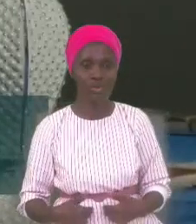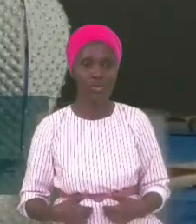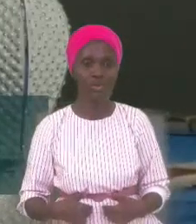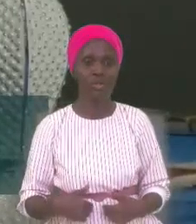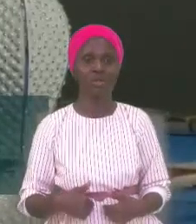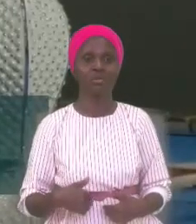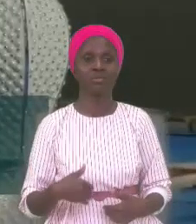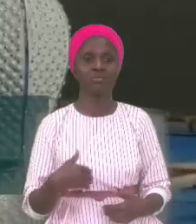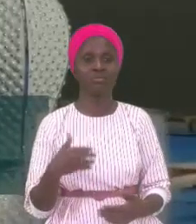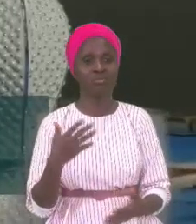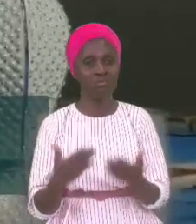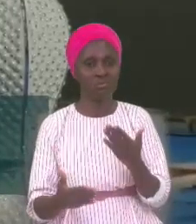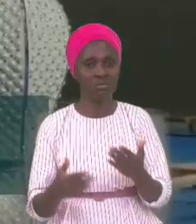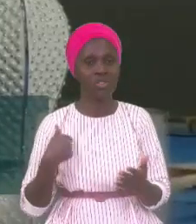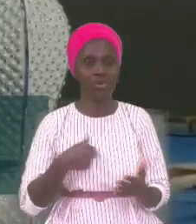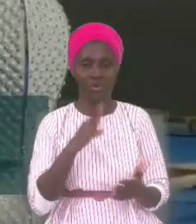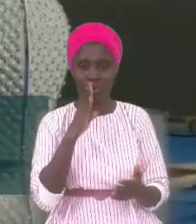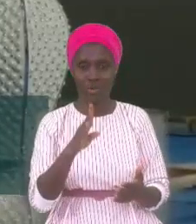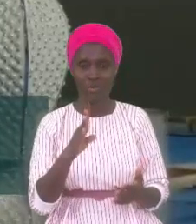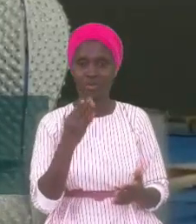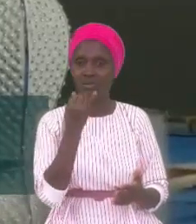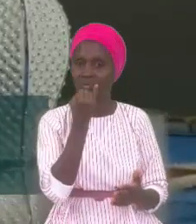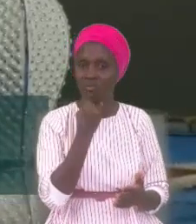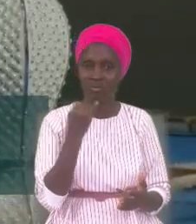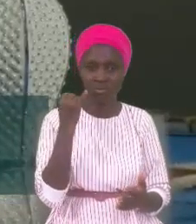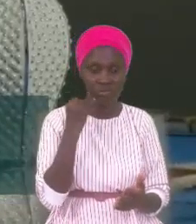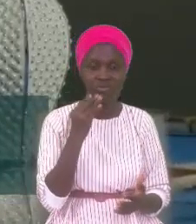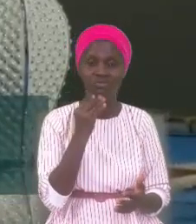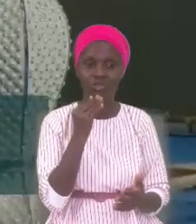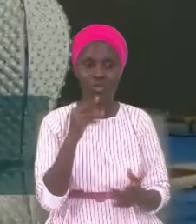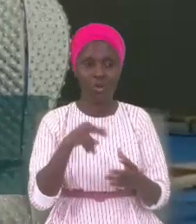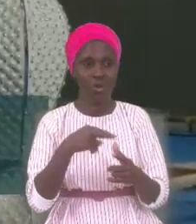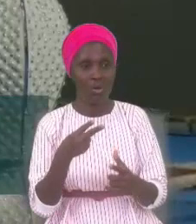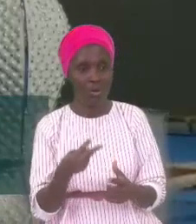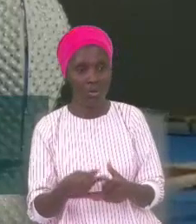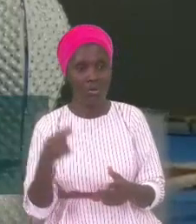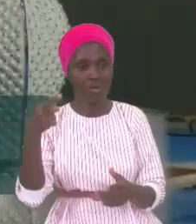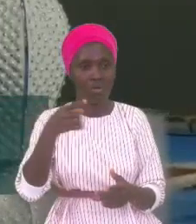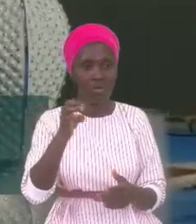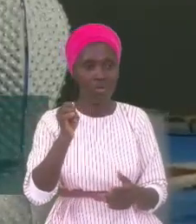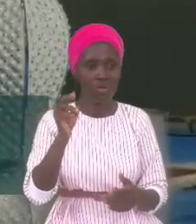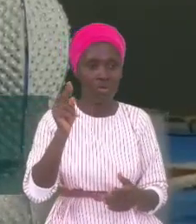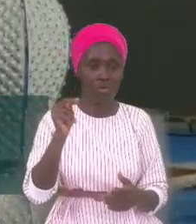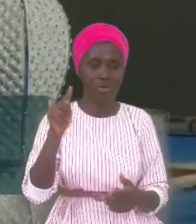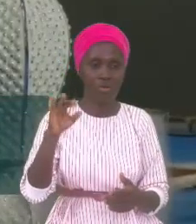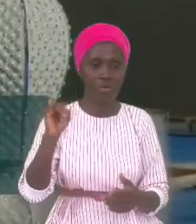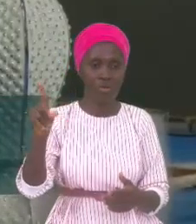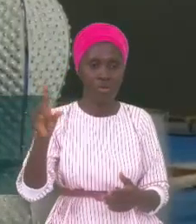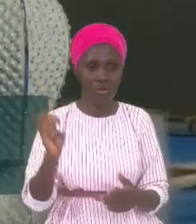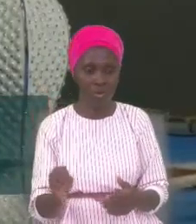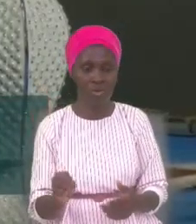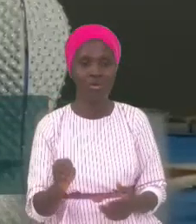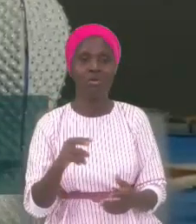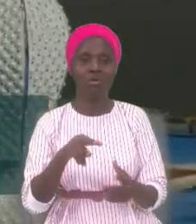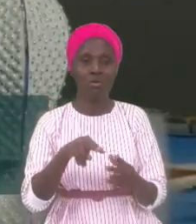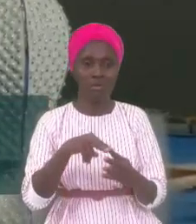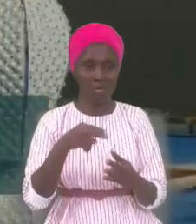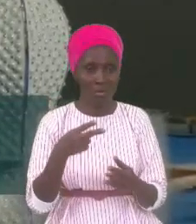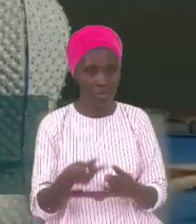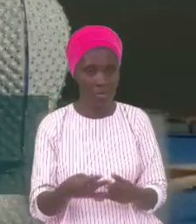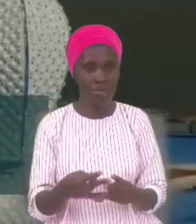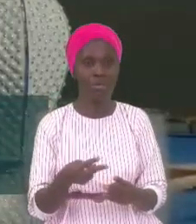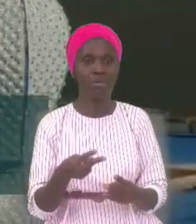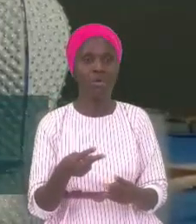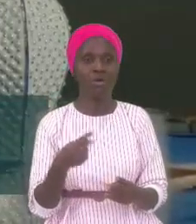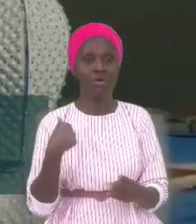Jews or Gentiles, whether we be bond or free, whether we be slaves or masters, and have